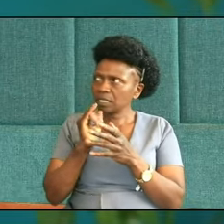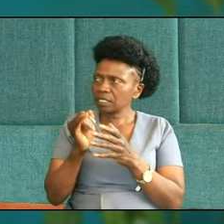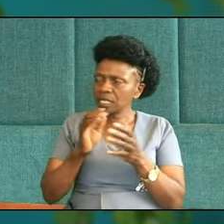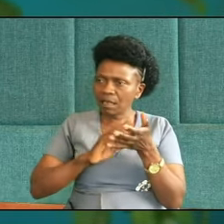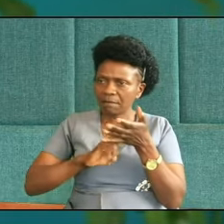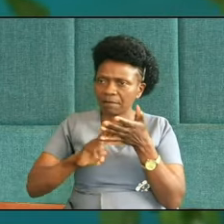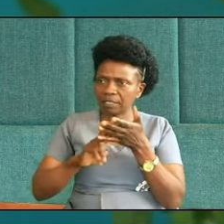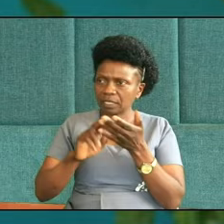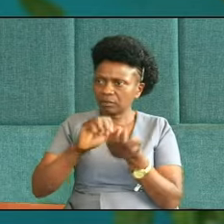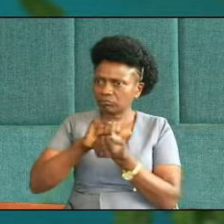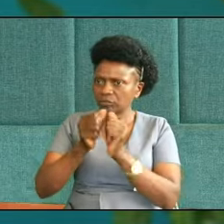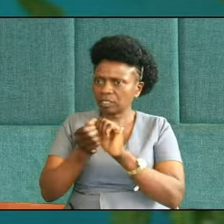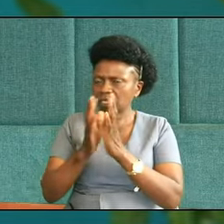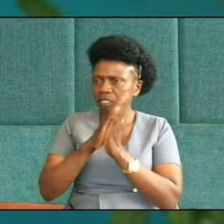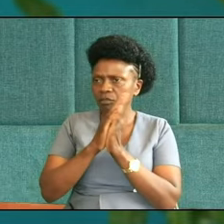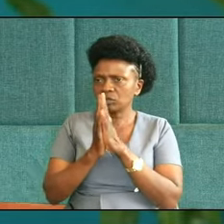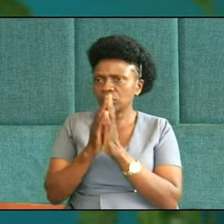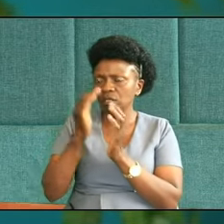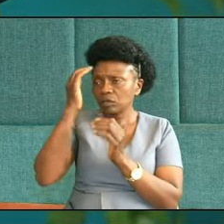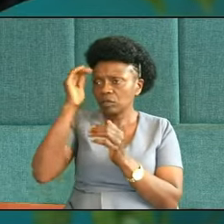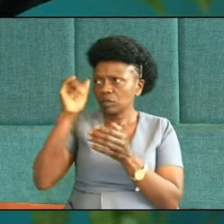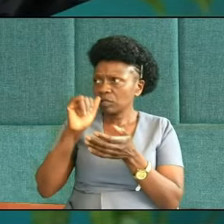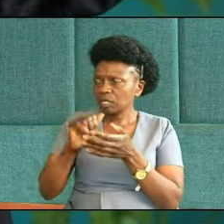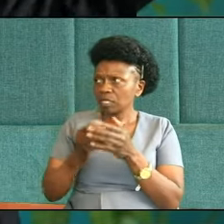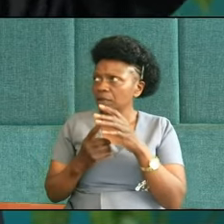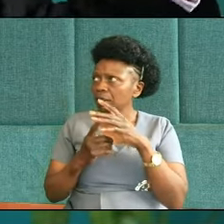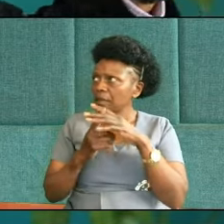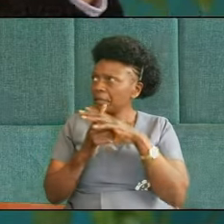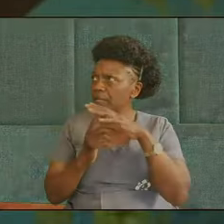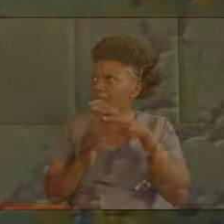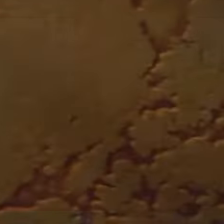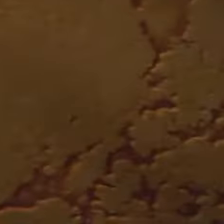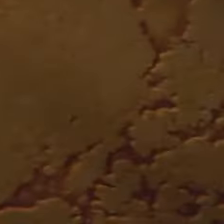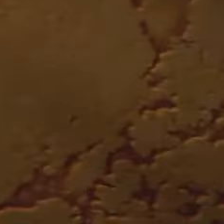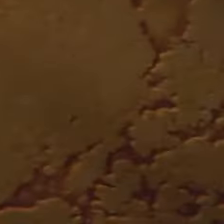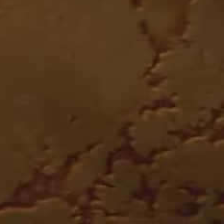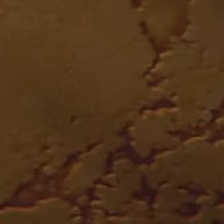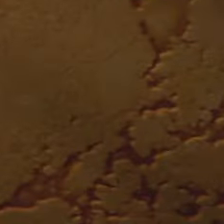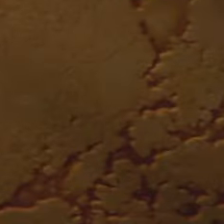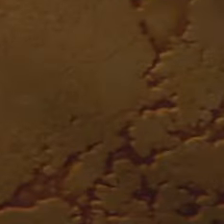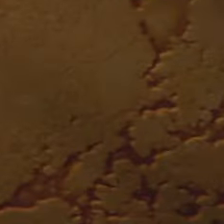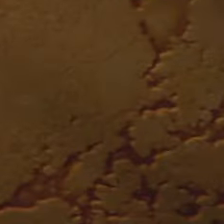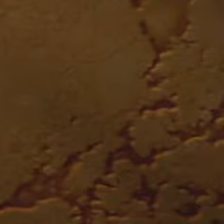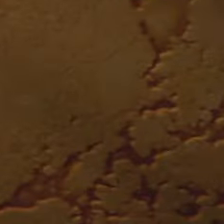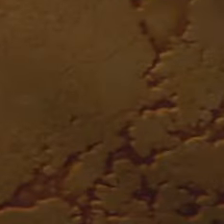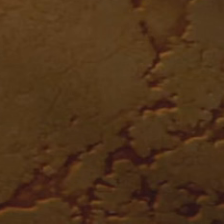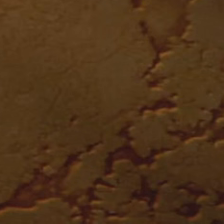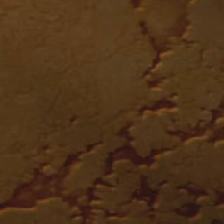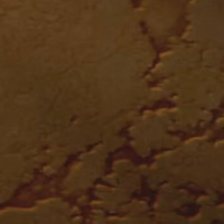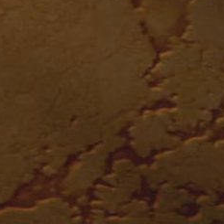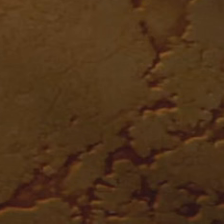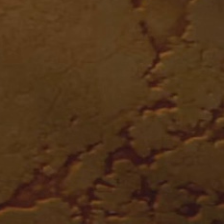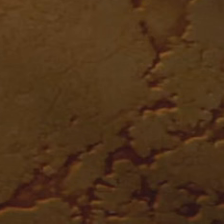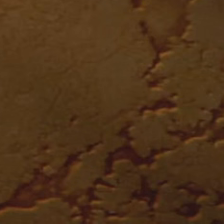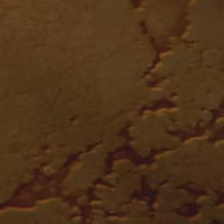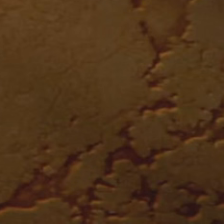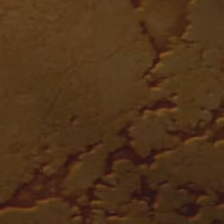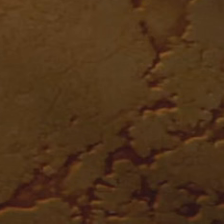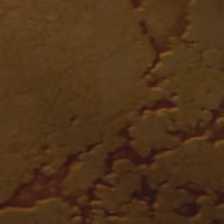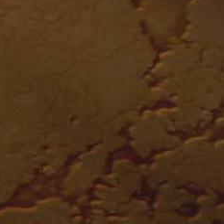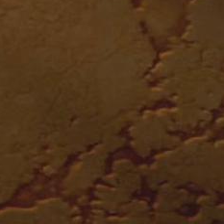And it's interesting. So, notice, there's an apparent attempt to contrast faithful Joseph with